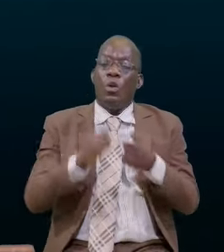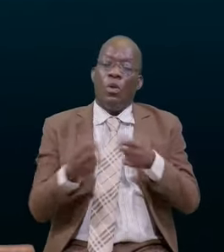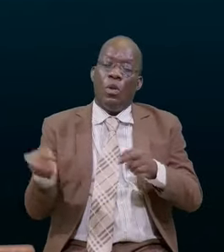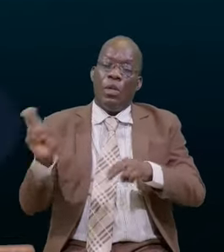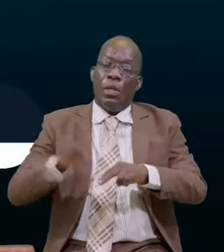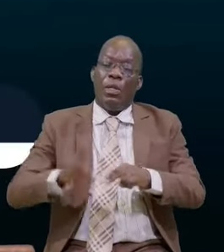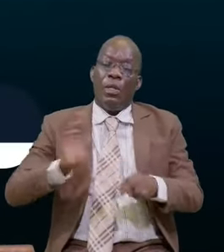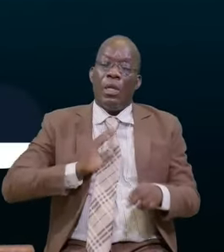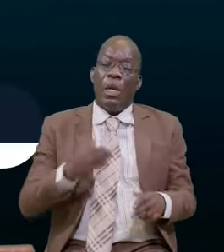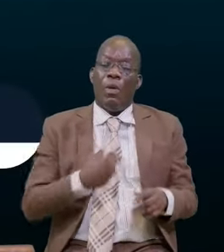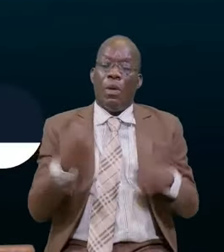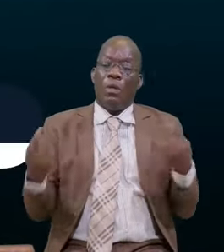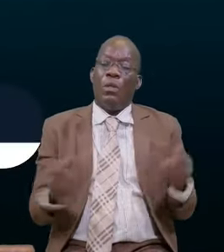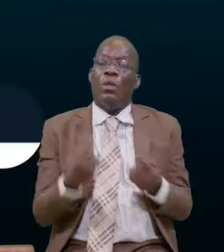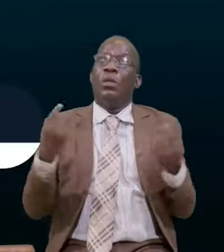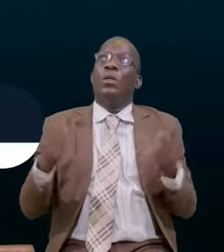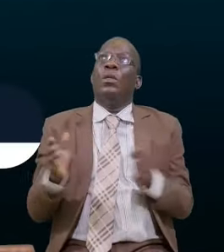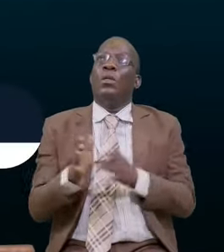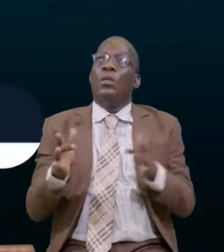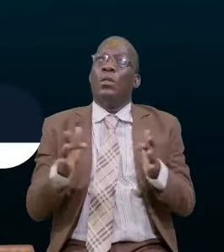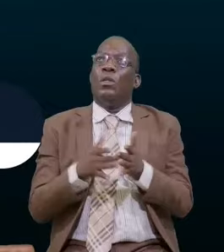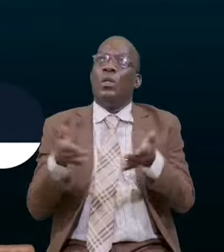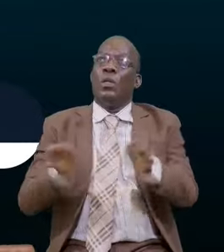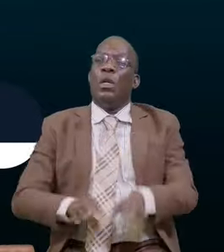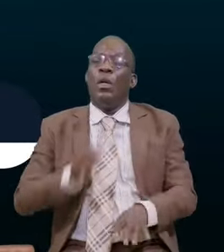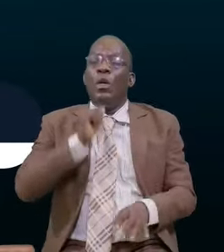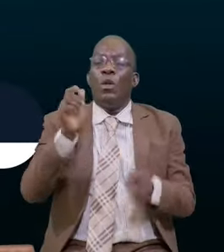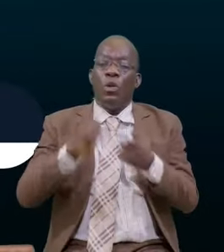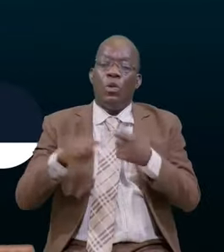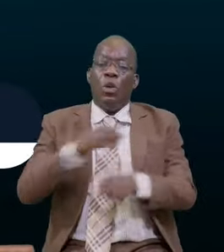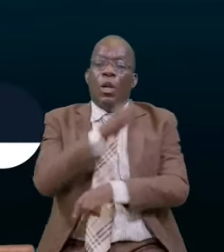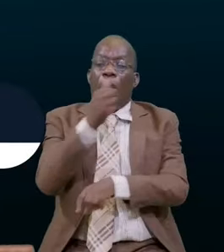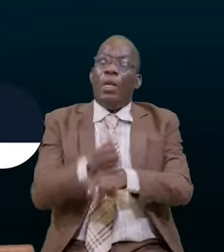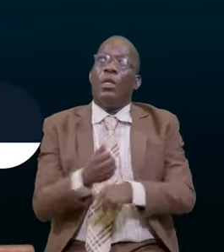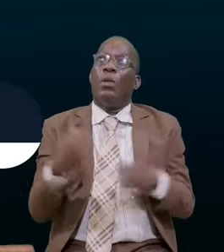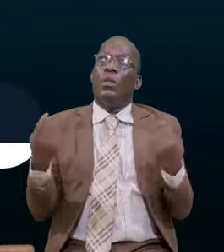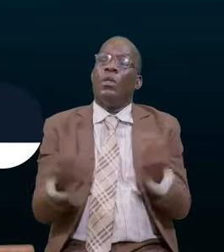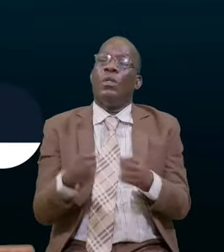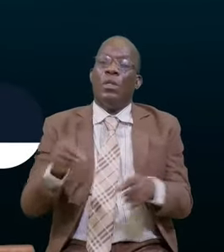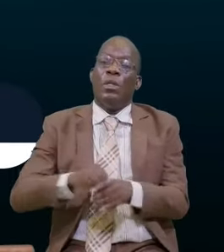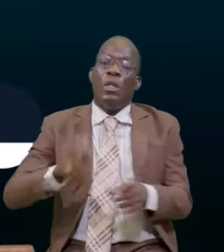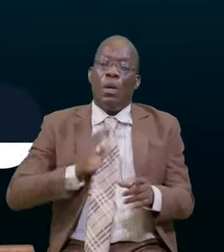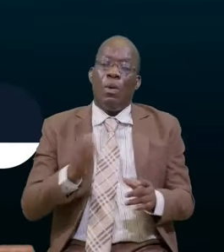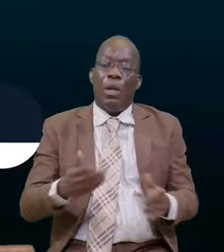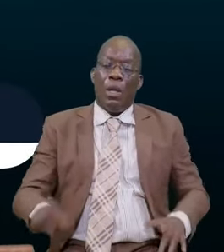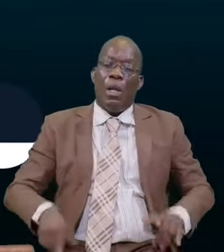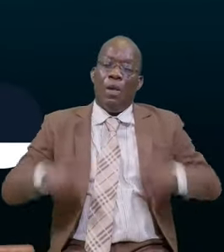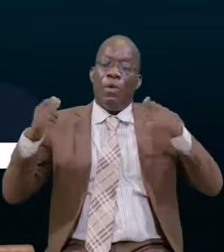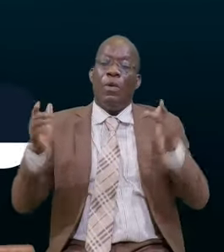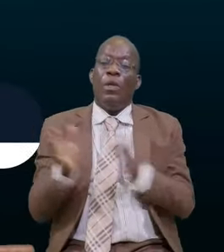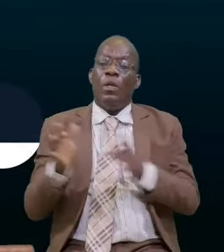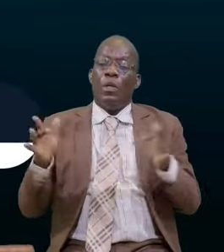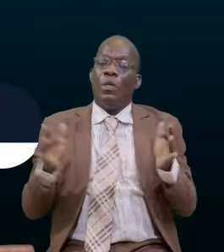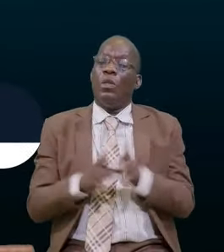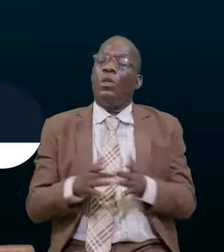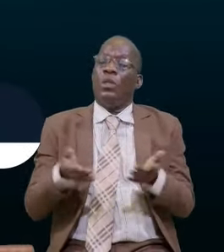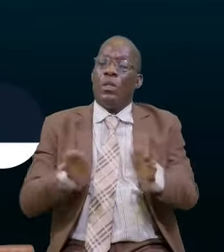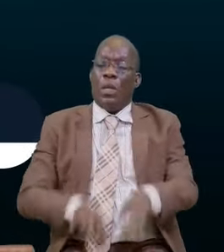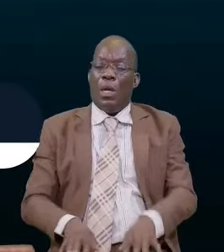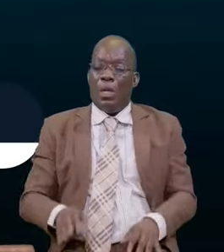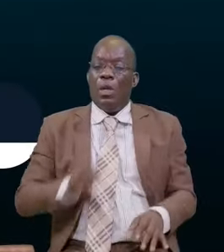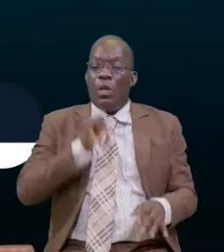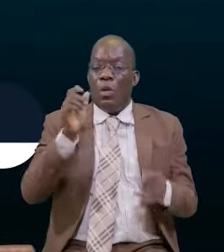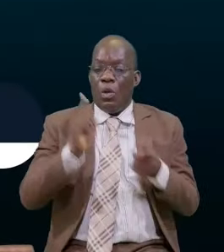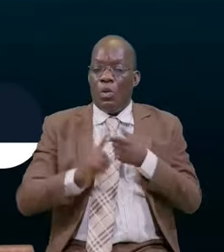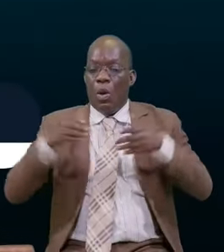establish sin our lives but to take away our sin Jesus Christ died not to excuse our sin but to take away our